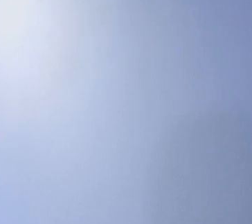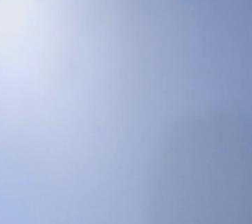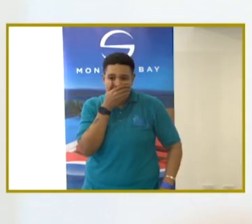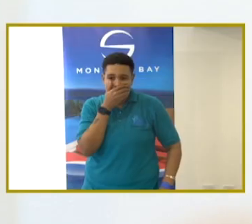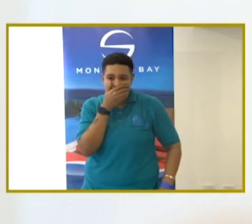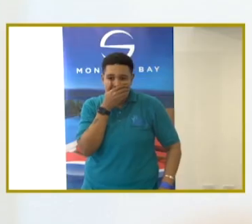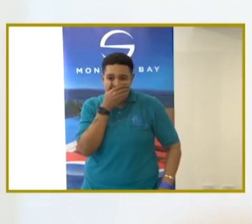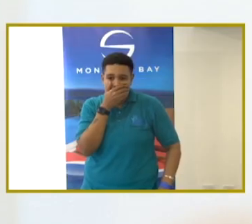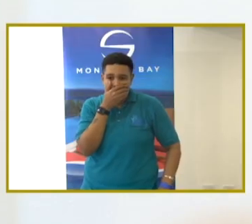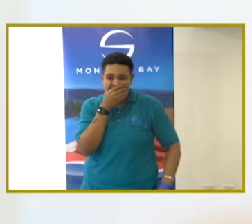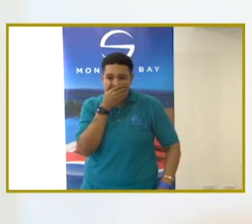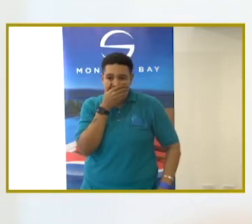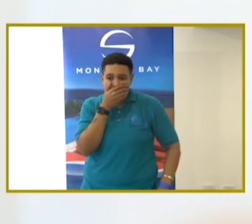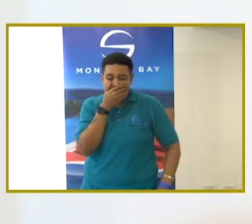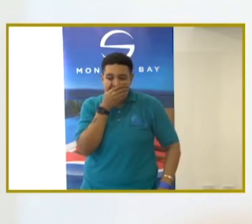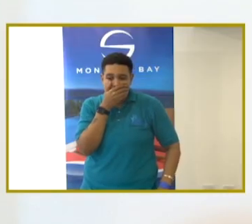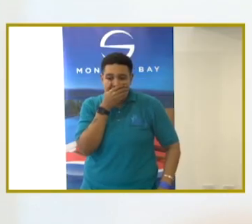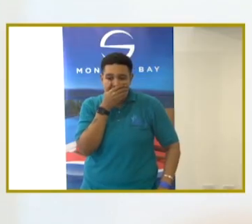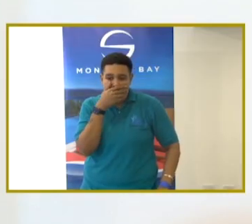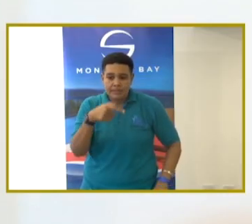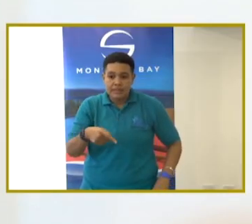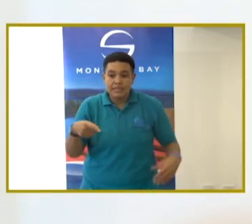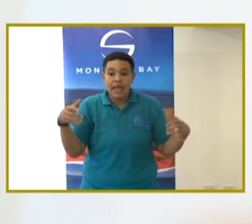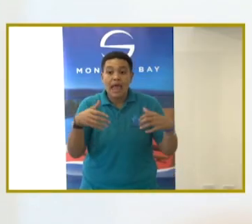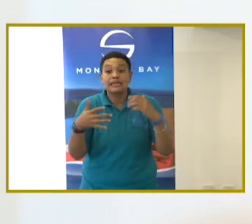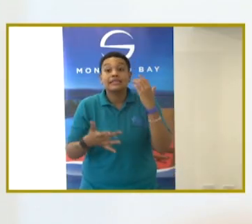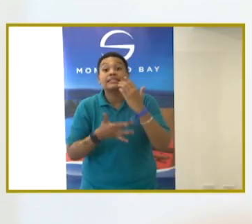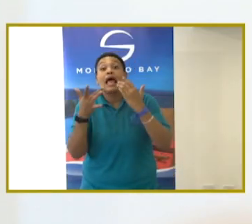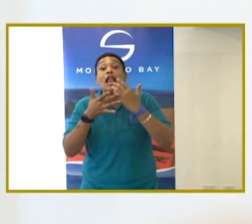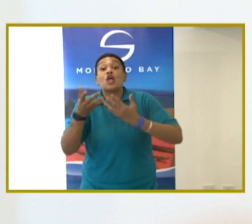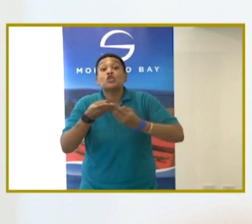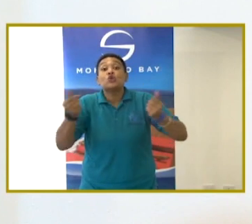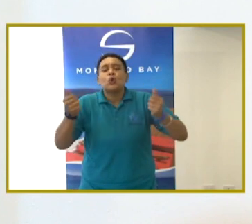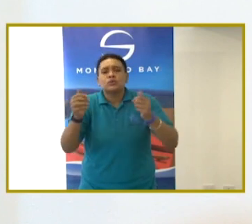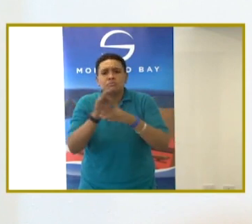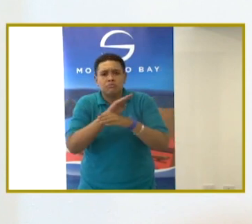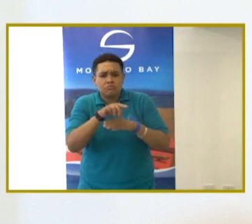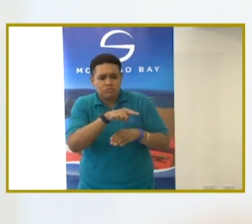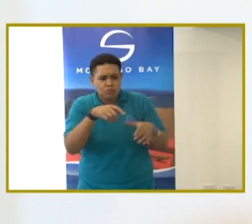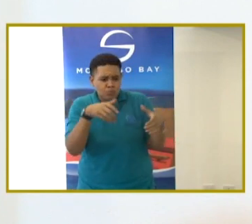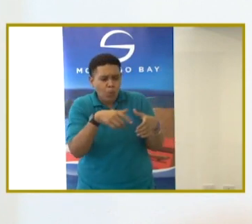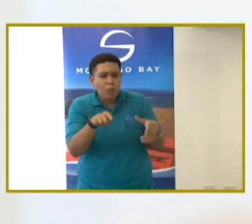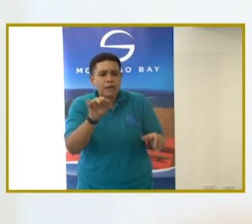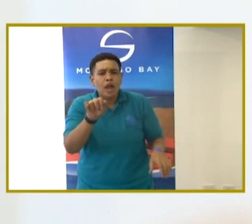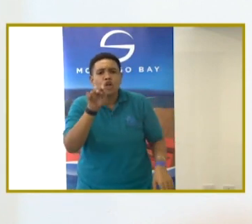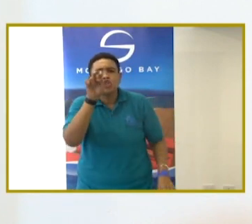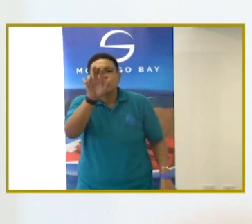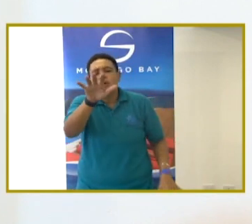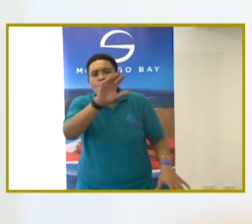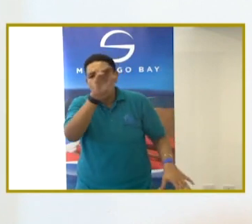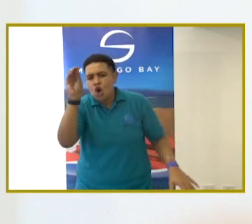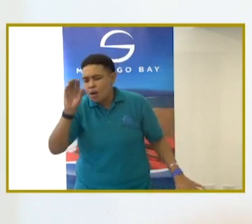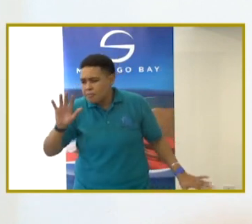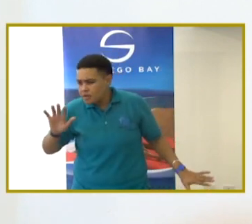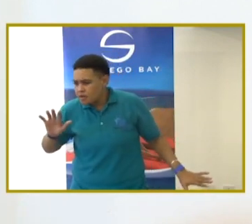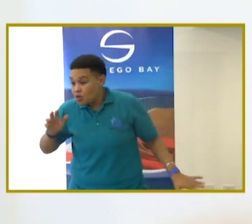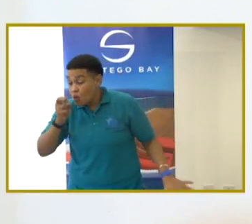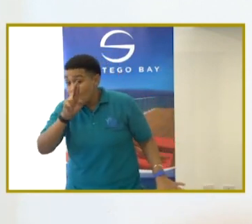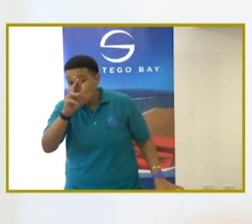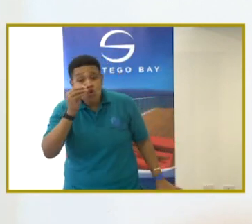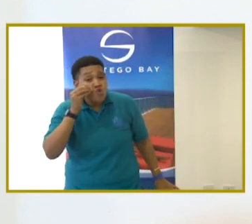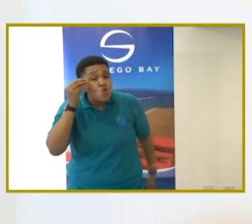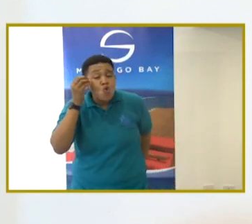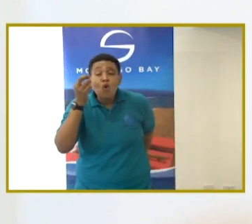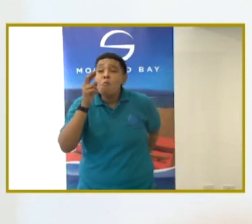means is that this entity, Technology Solutions Limited, is able to go into your company or your home